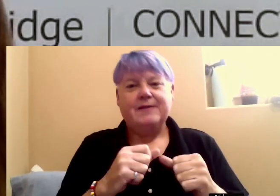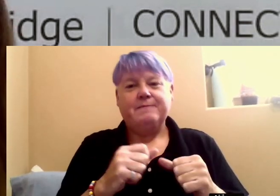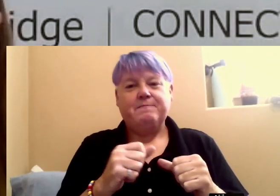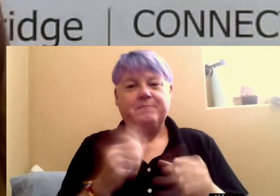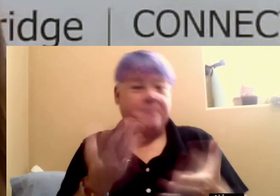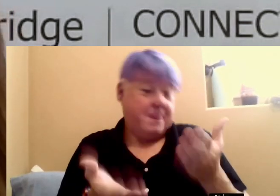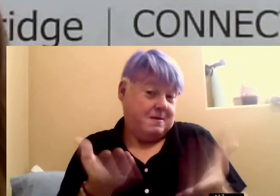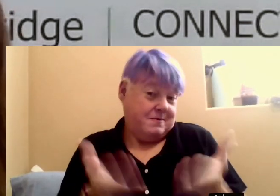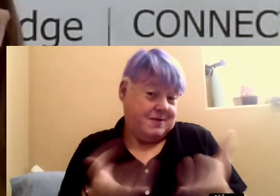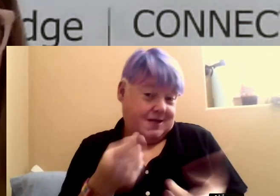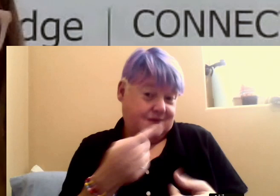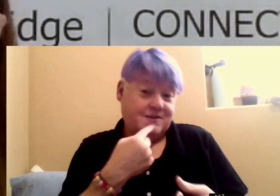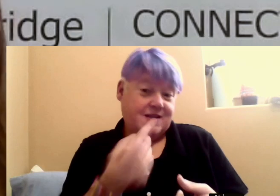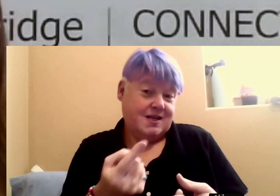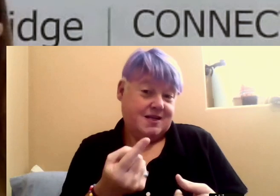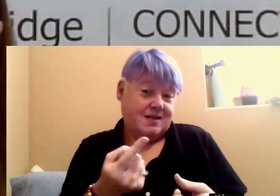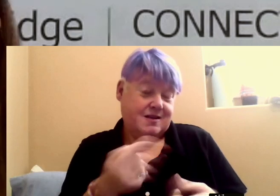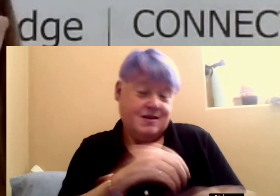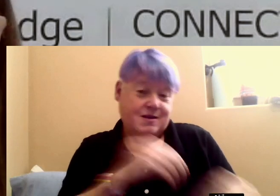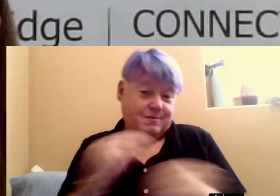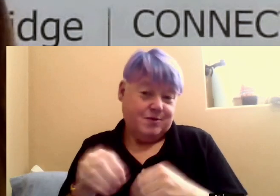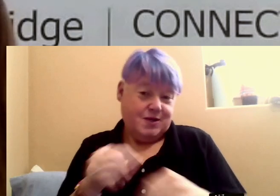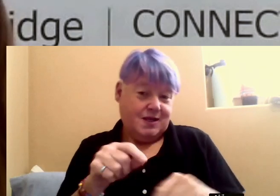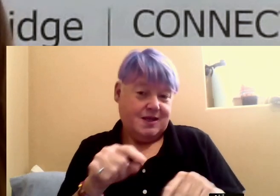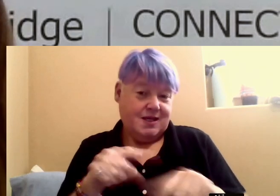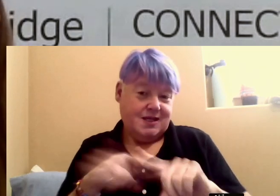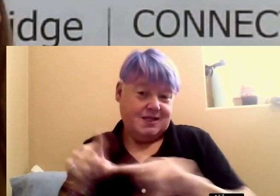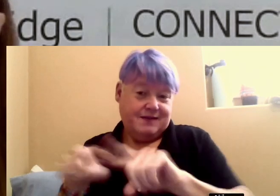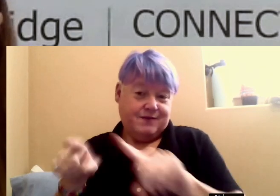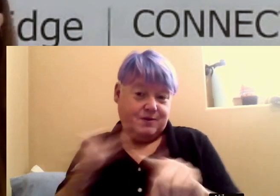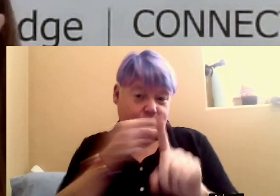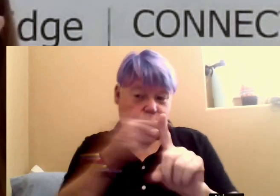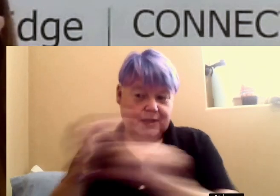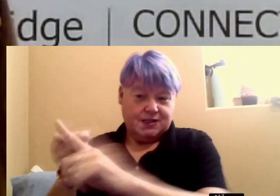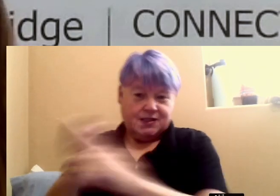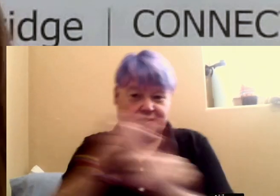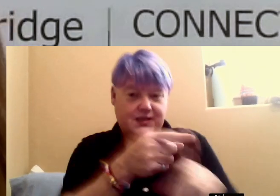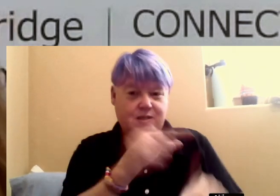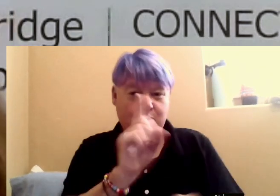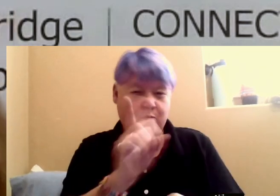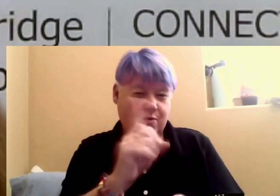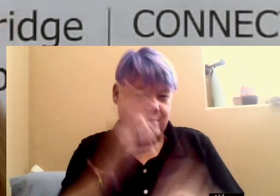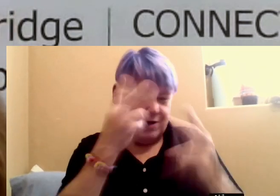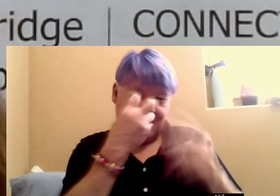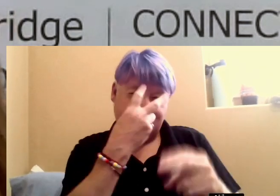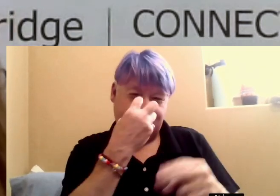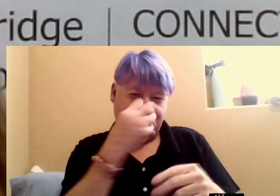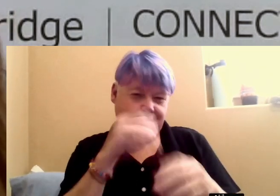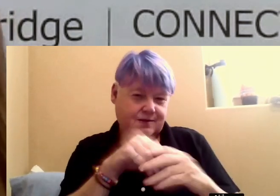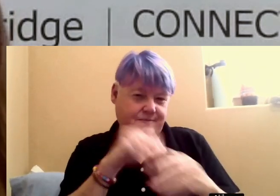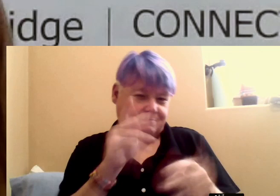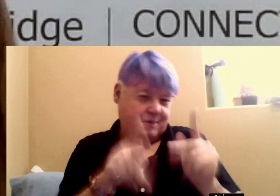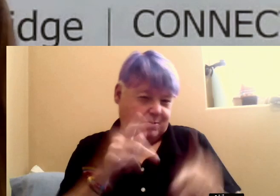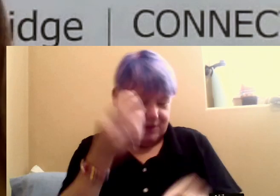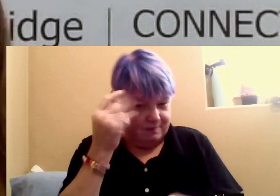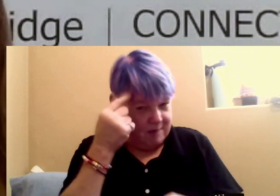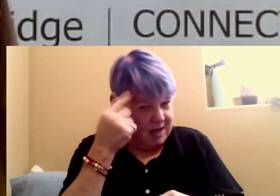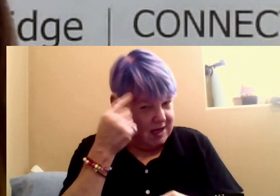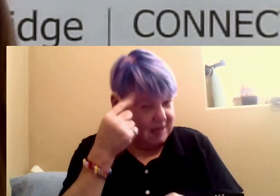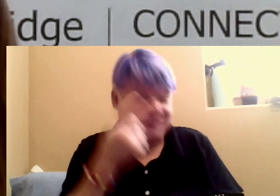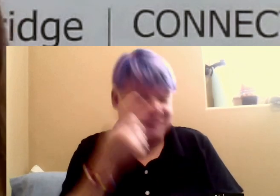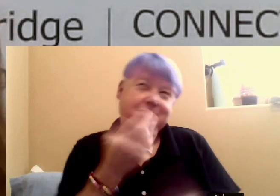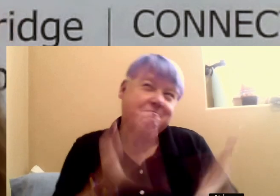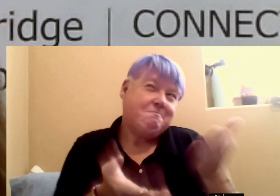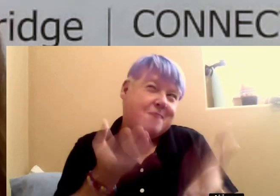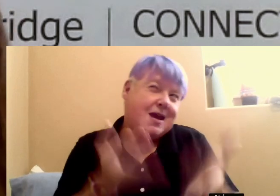Because like you said, you're kind of putting the different points where you're kind of putting that doubt in people's mind, like, oh, this could be the person, this might